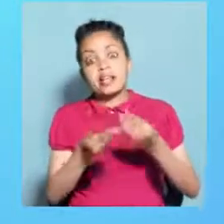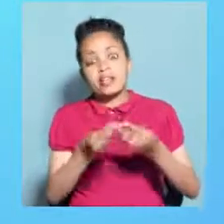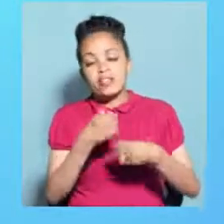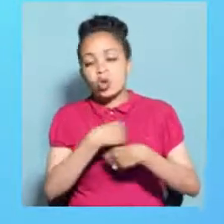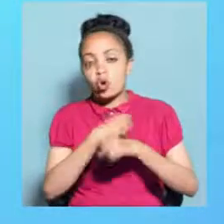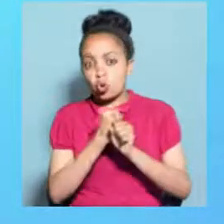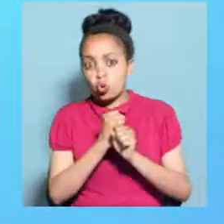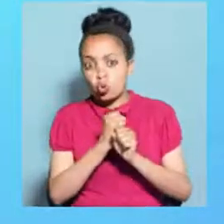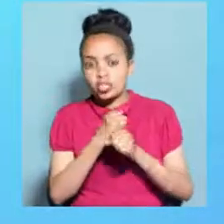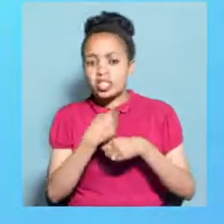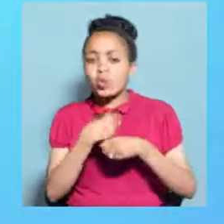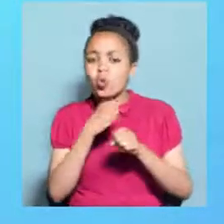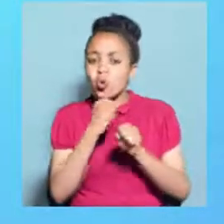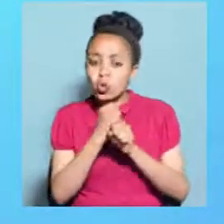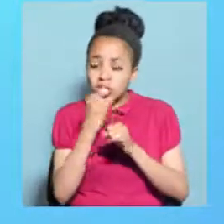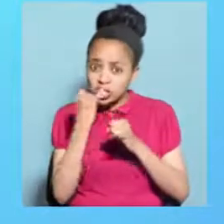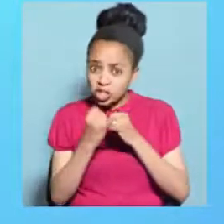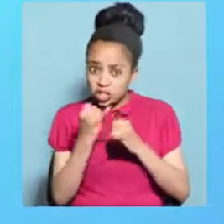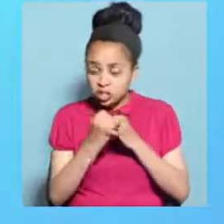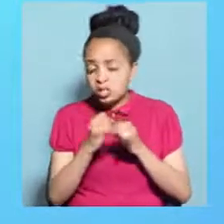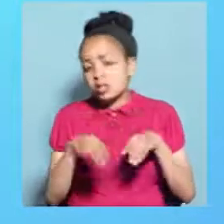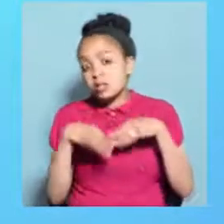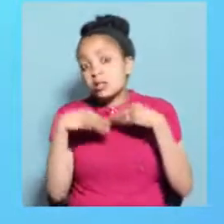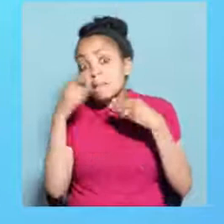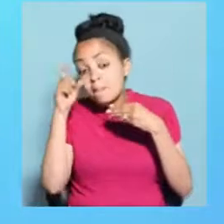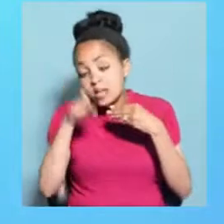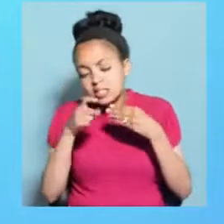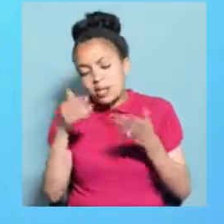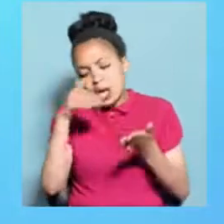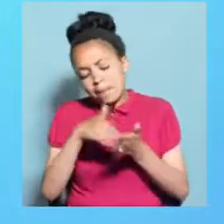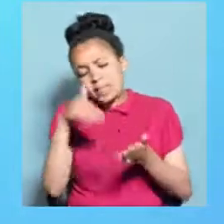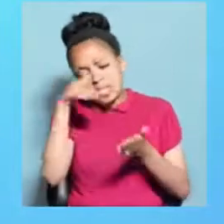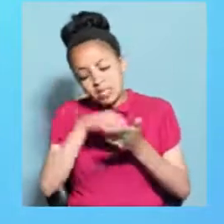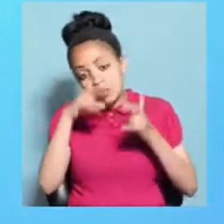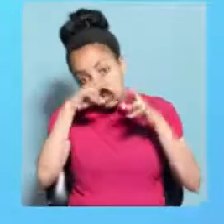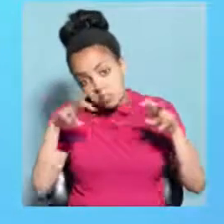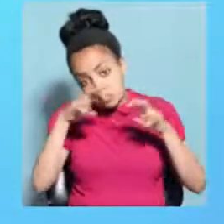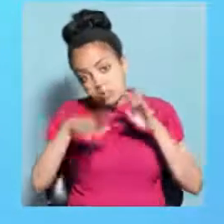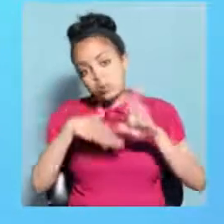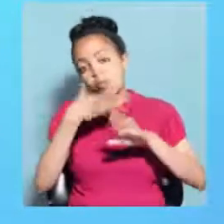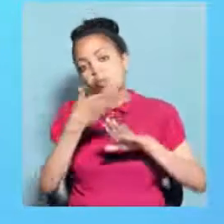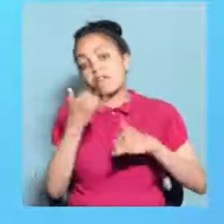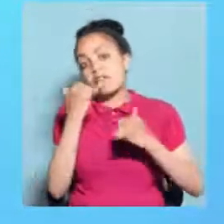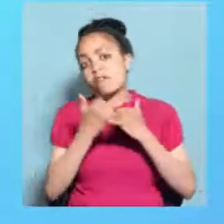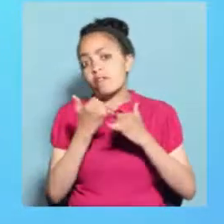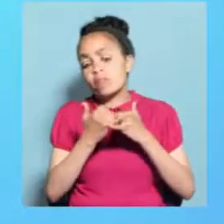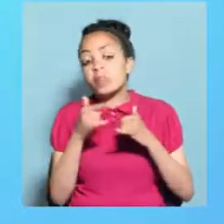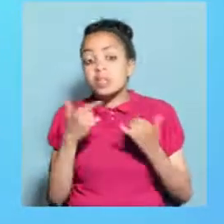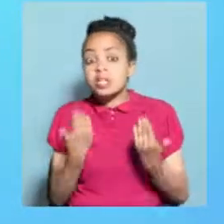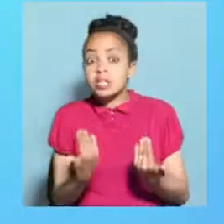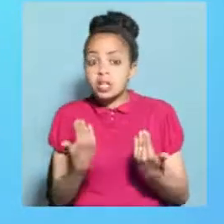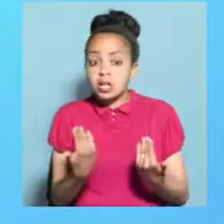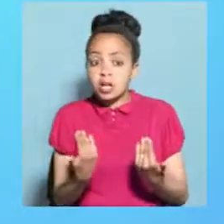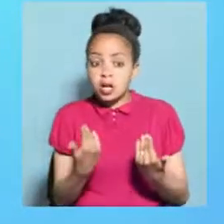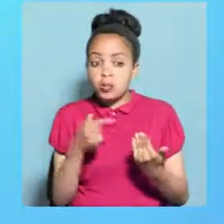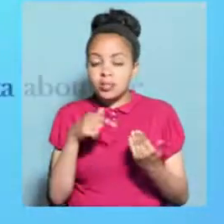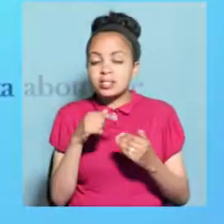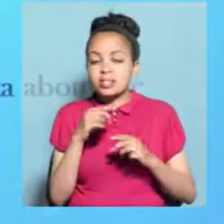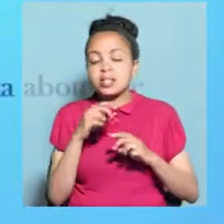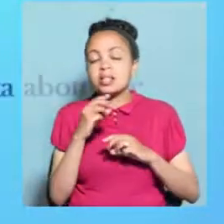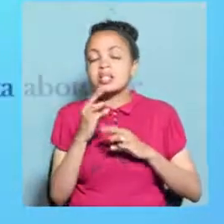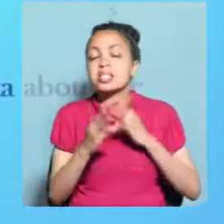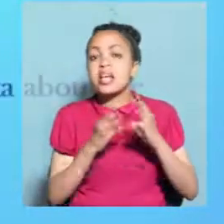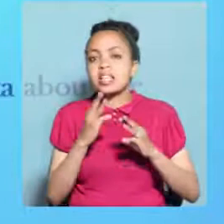Our conclusion must be based on that of a repeated experimentation. This is what by means nowadays recent scientific